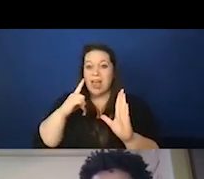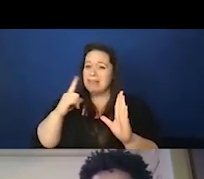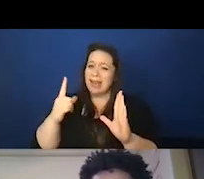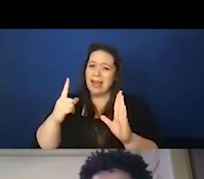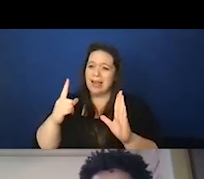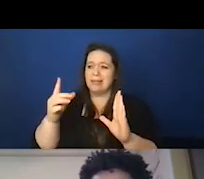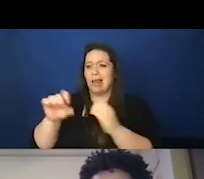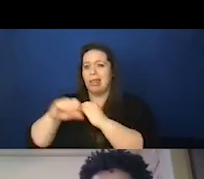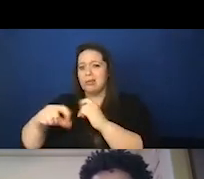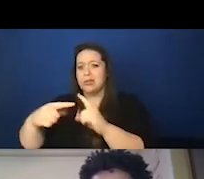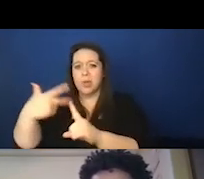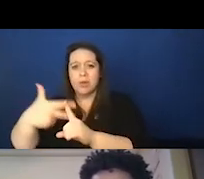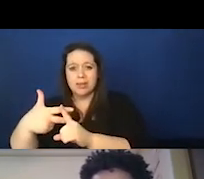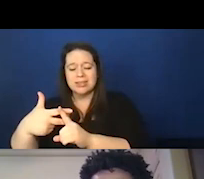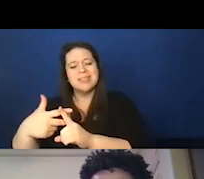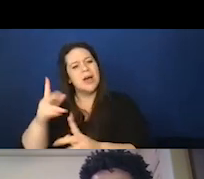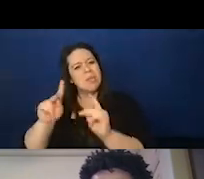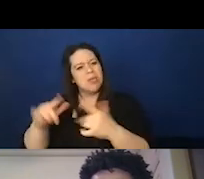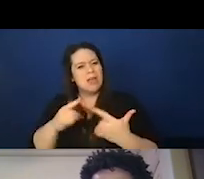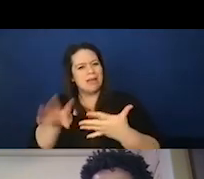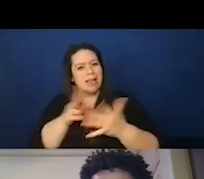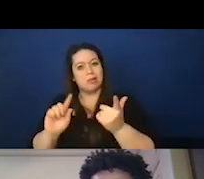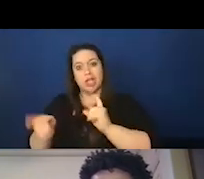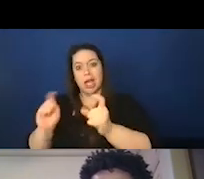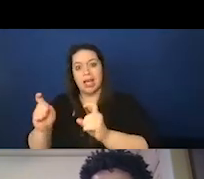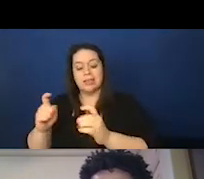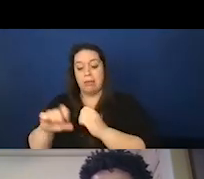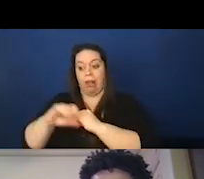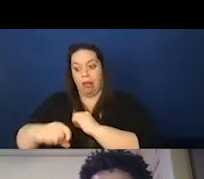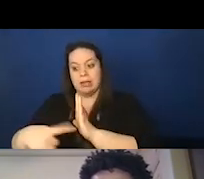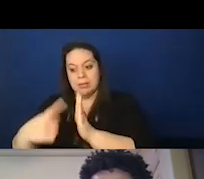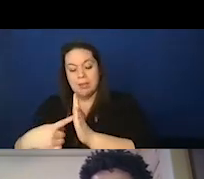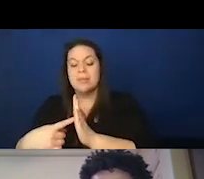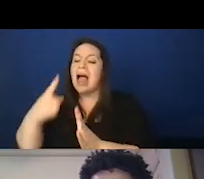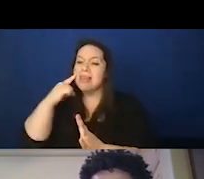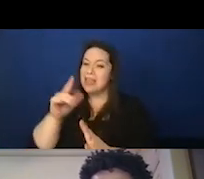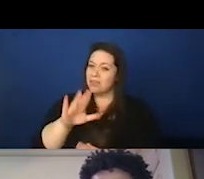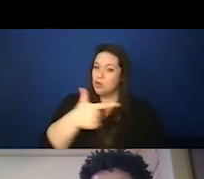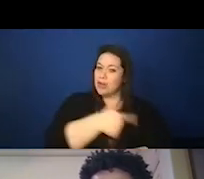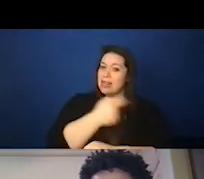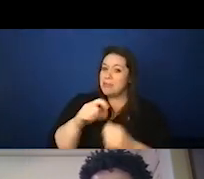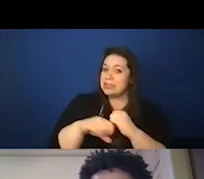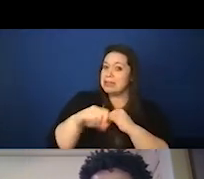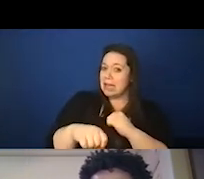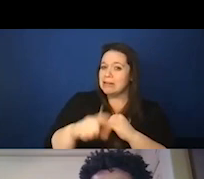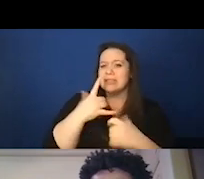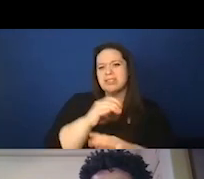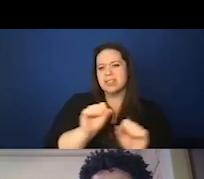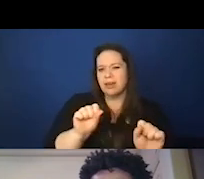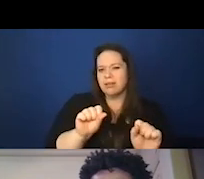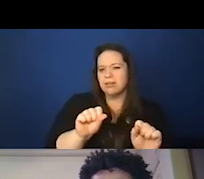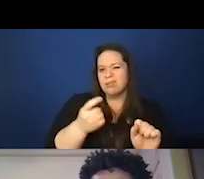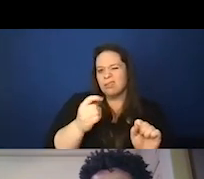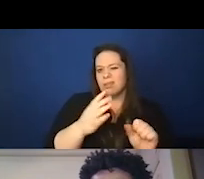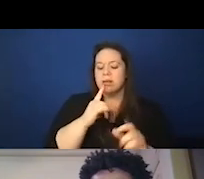I think that you're still going to be in the safe range if you get it a little bit delayed. I mean, you want it on time, but if it doesn't happen, you